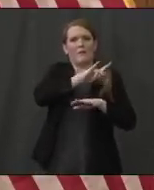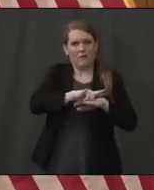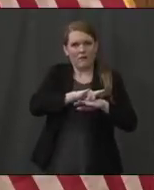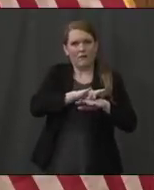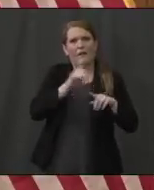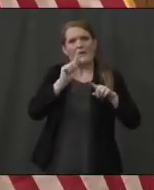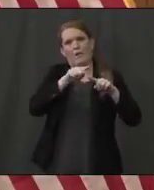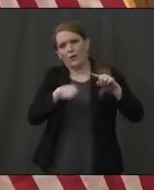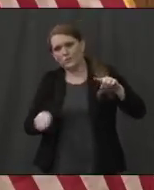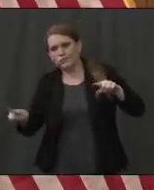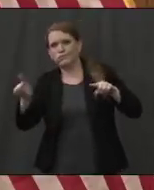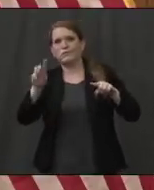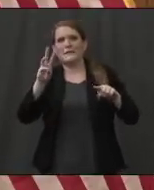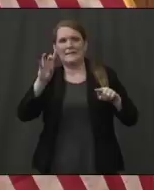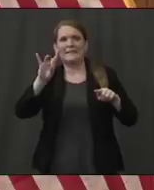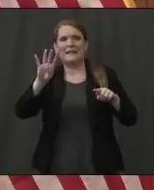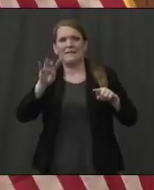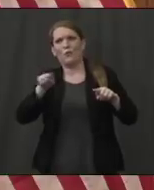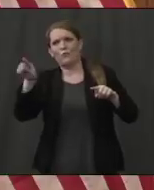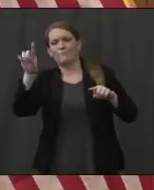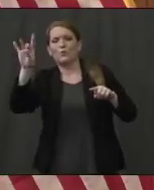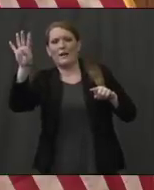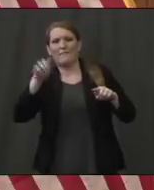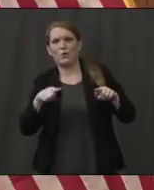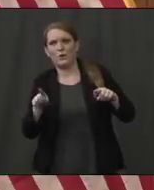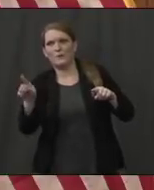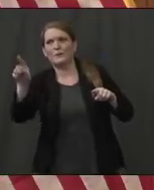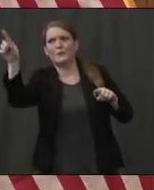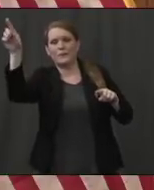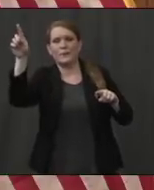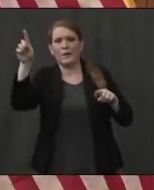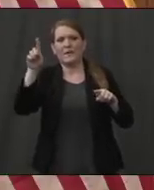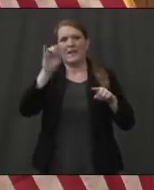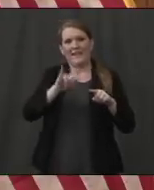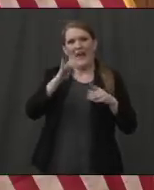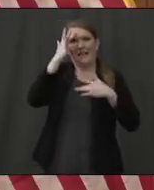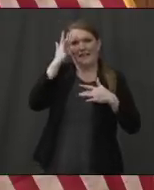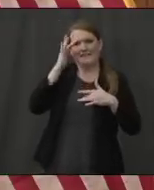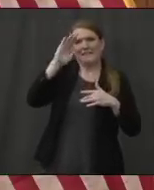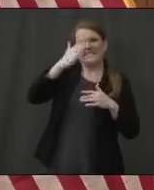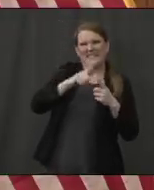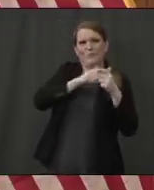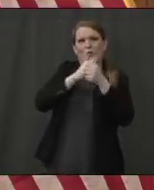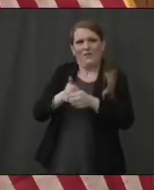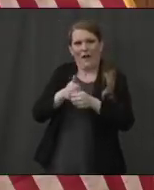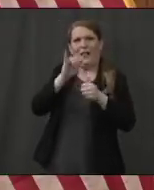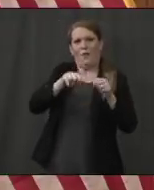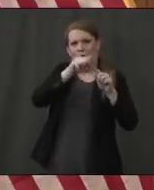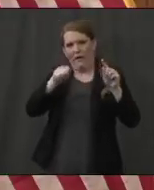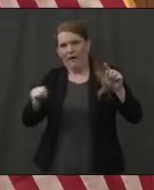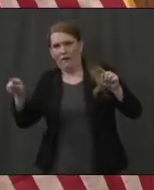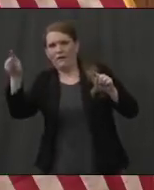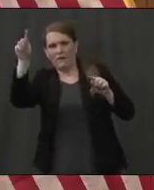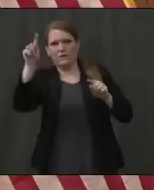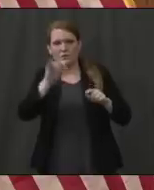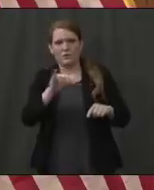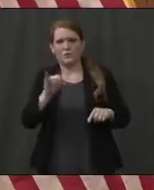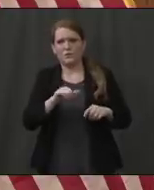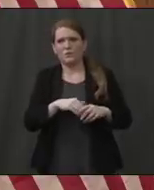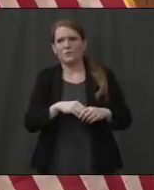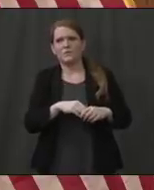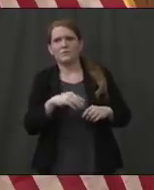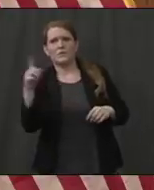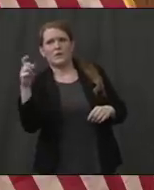the migration typically respects those travel patterns. And should we be hopeful that deaths don't seem